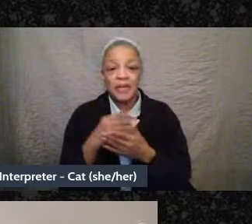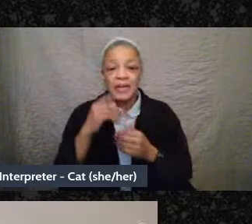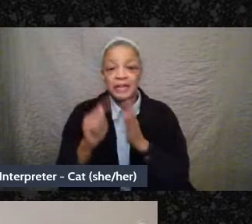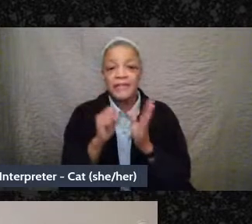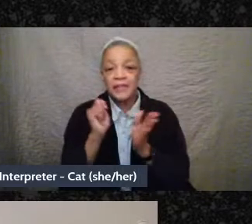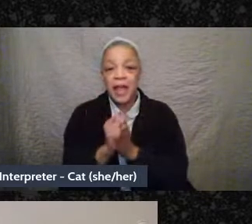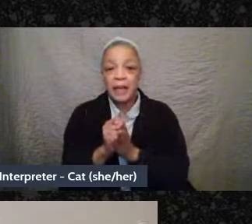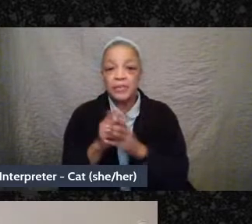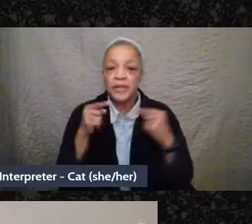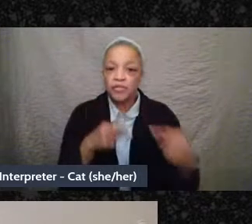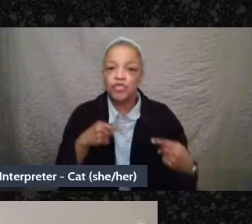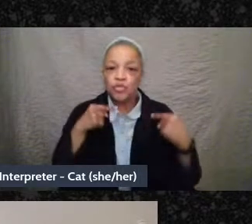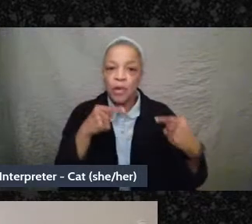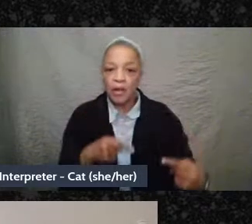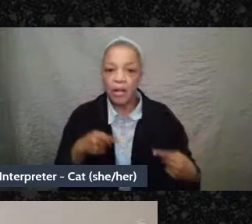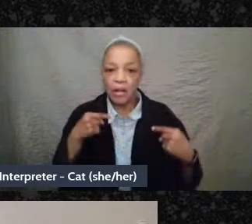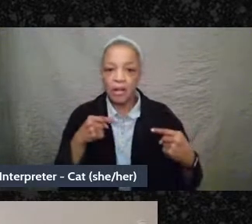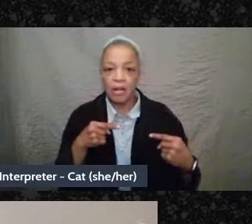that front as well.